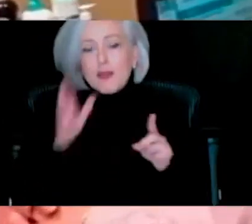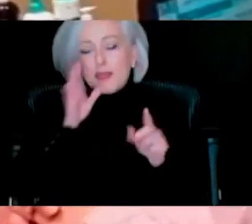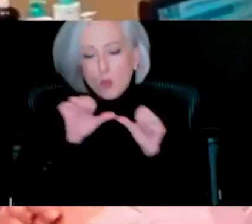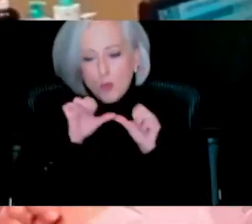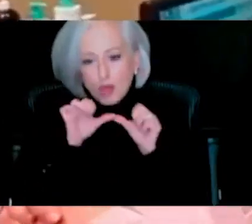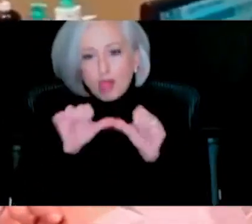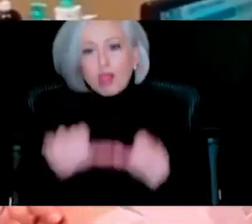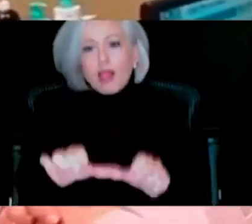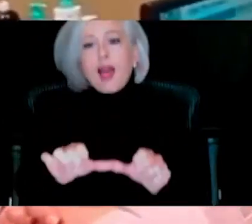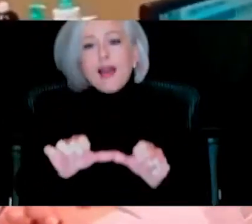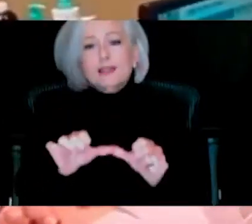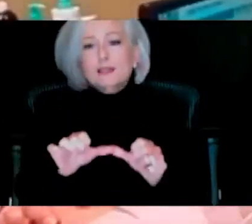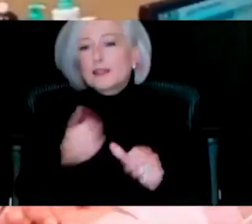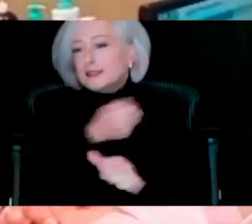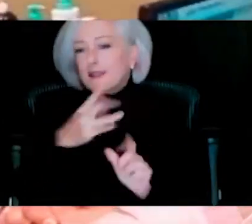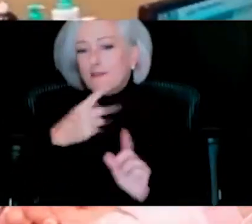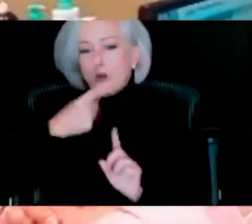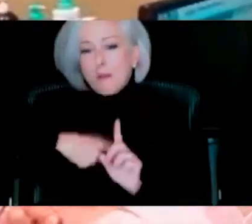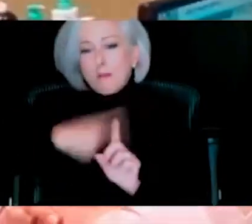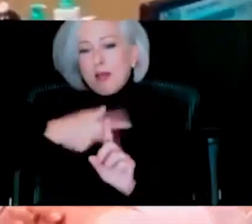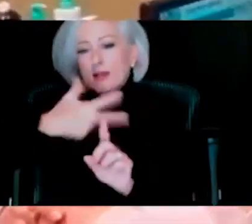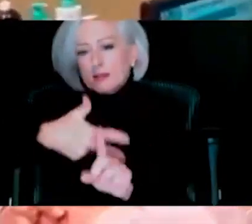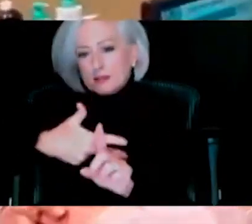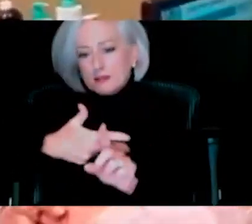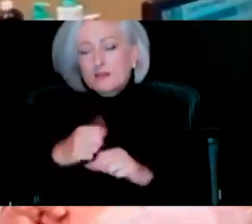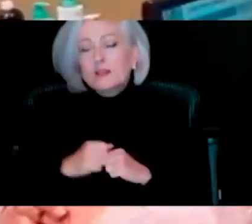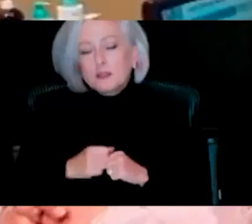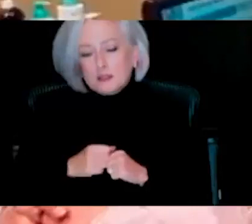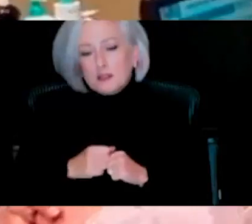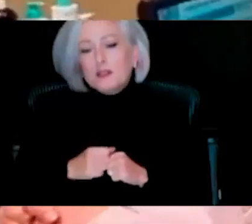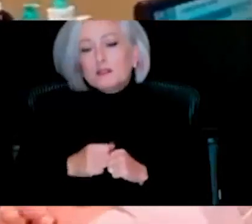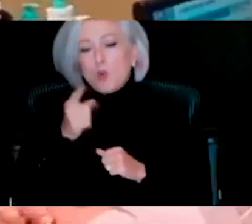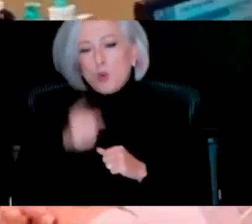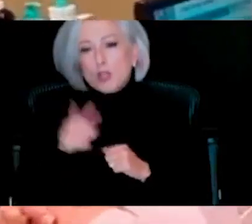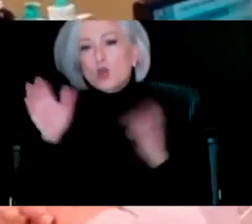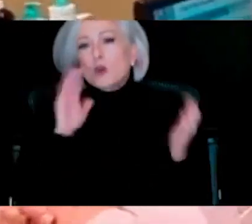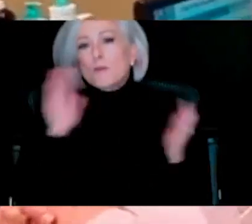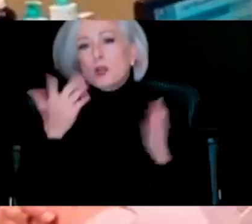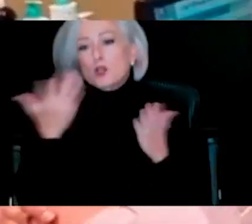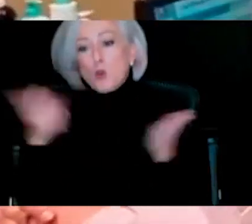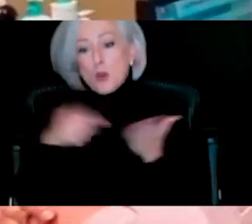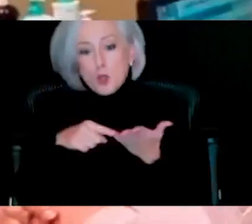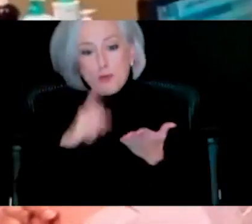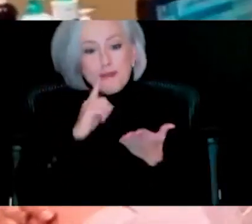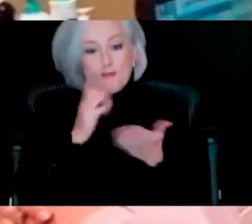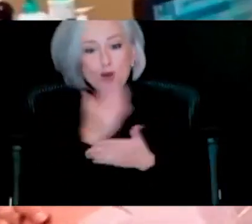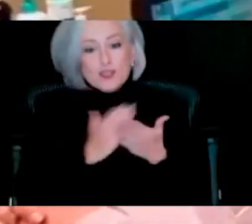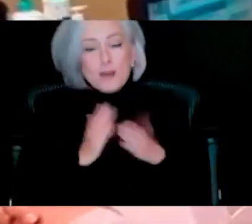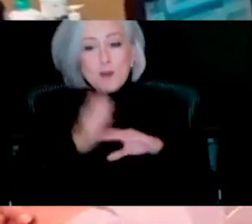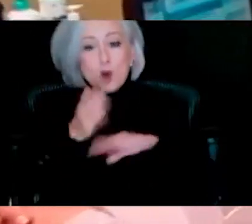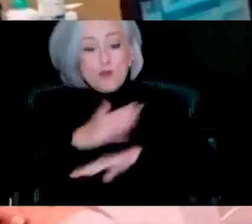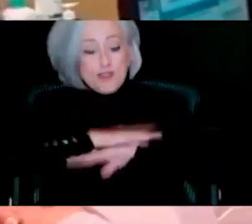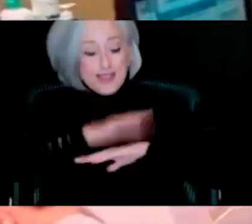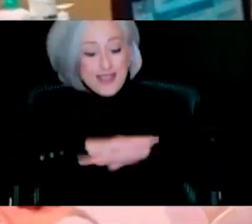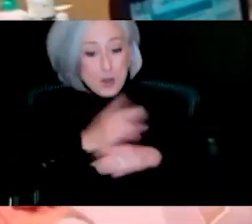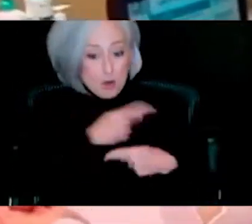you several months. And so compared to what you're spending on some of the over-the-counter